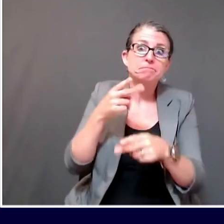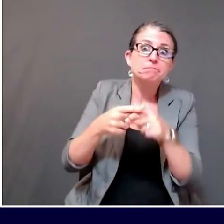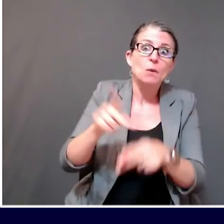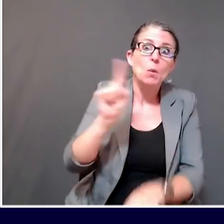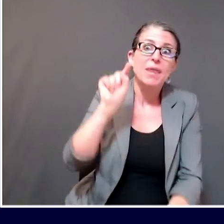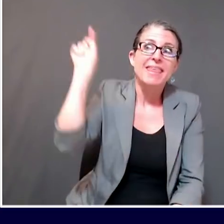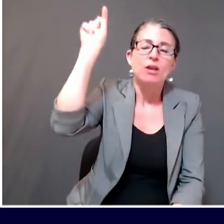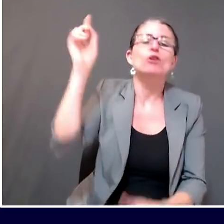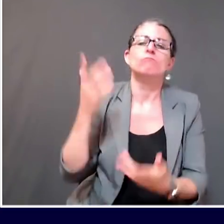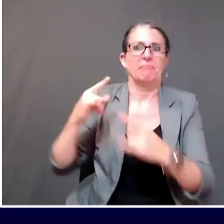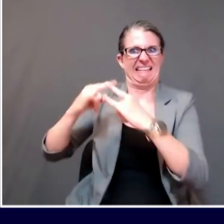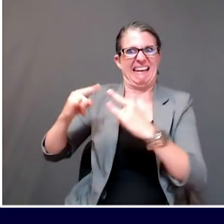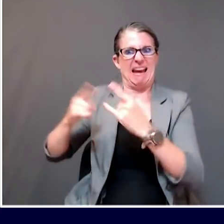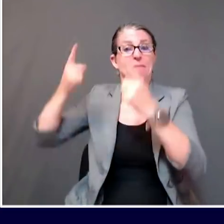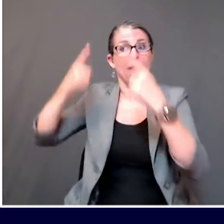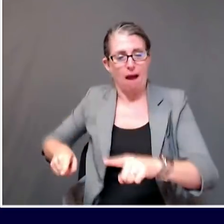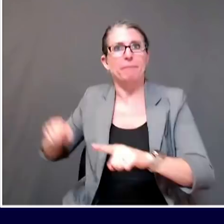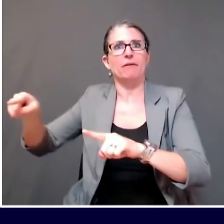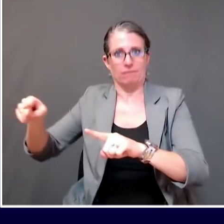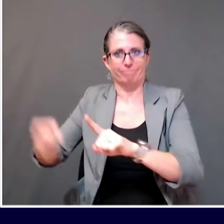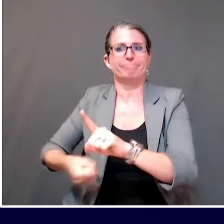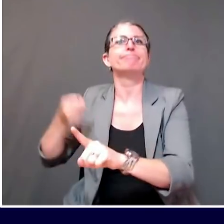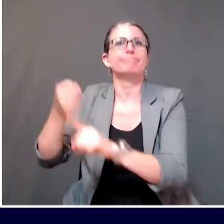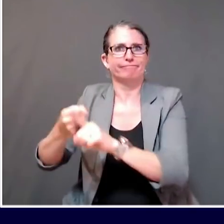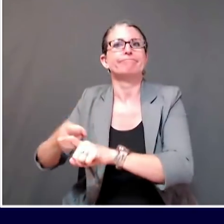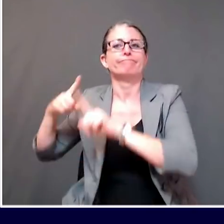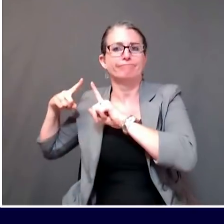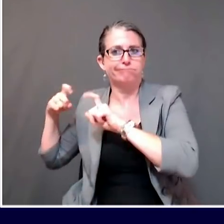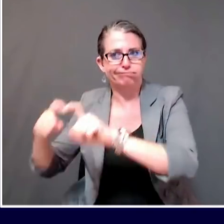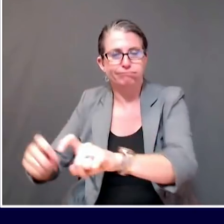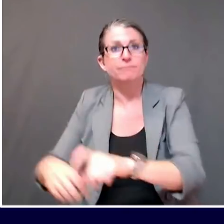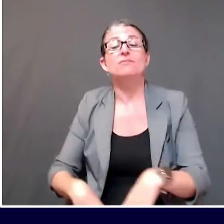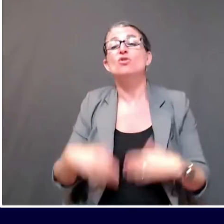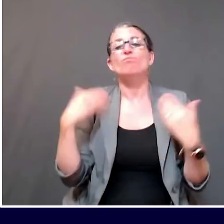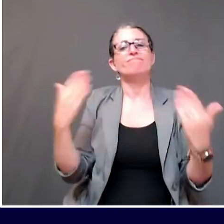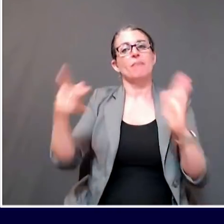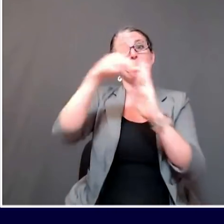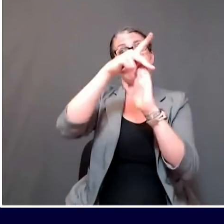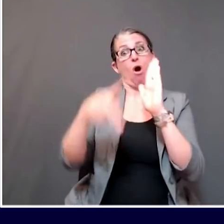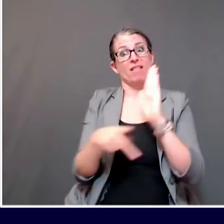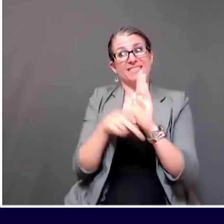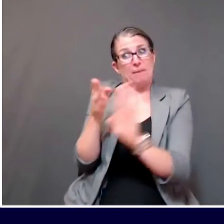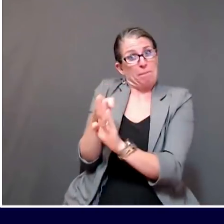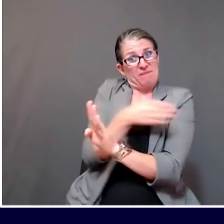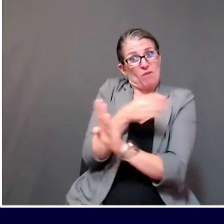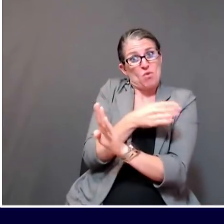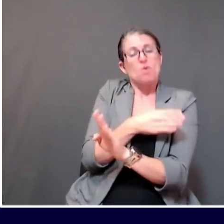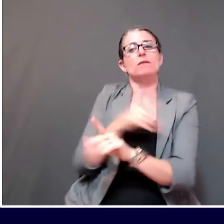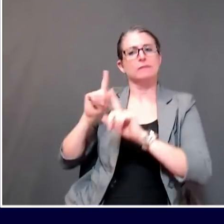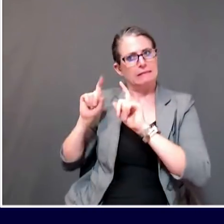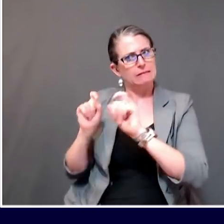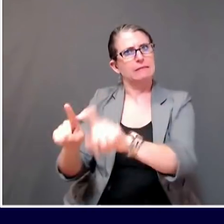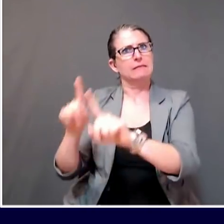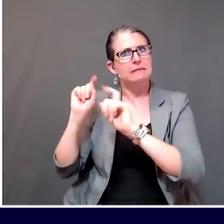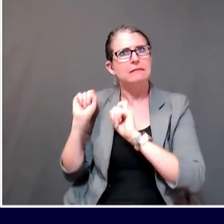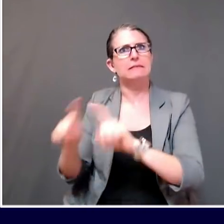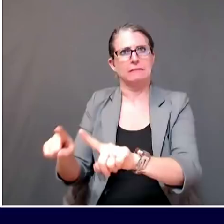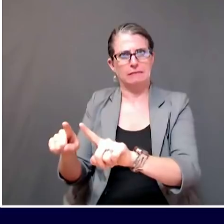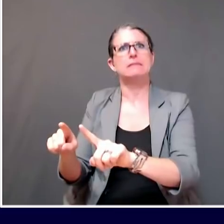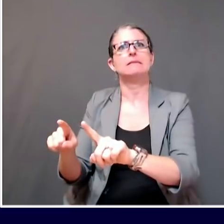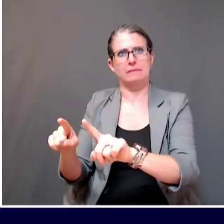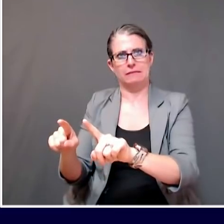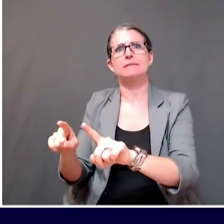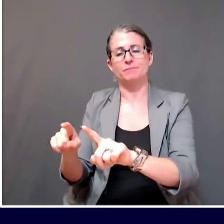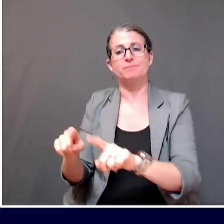all campers and counselors using what's called an antigen test. Now, antigen testing is a bit